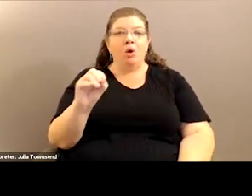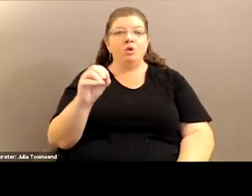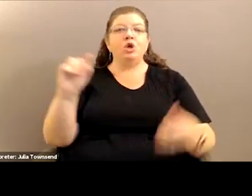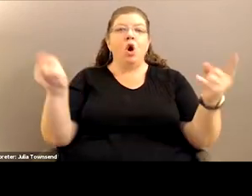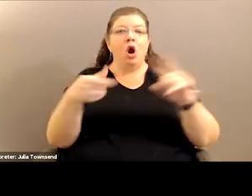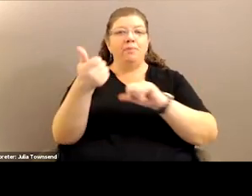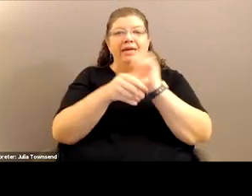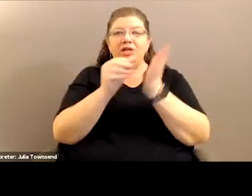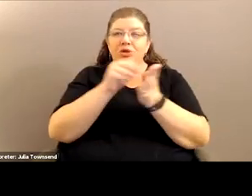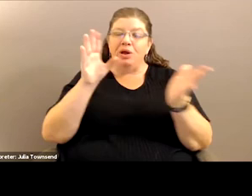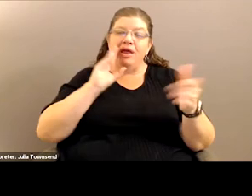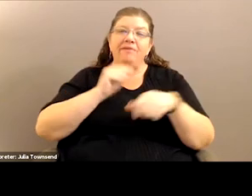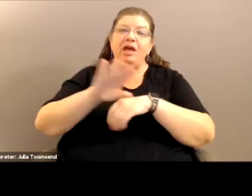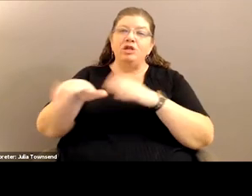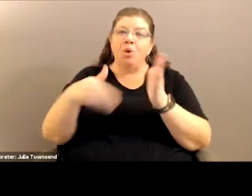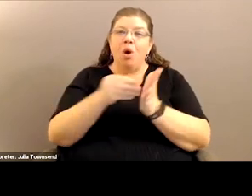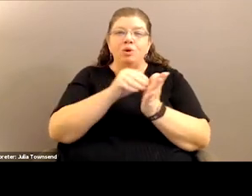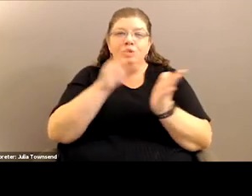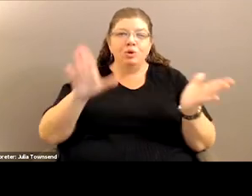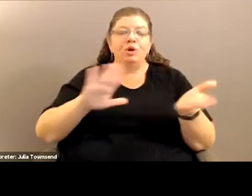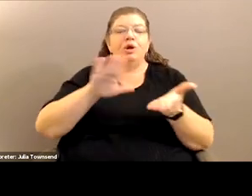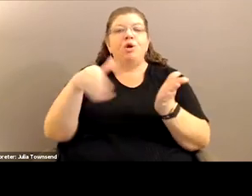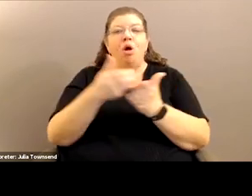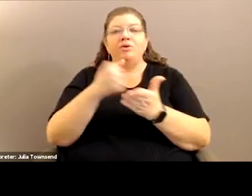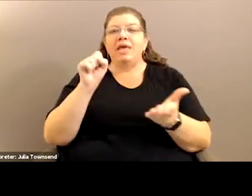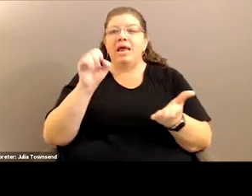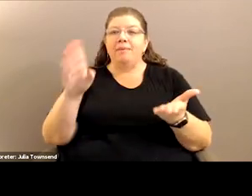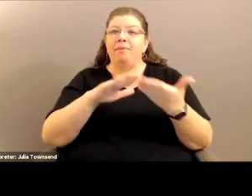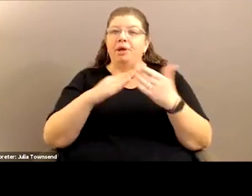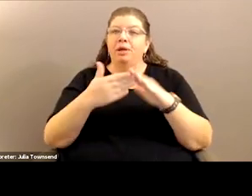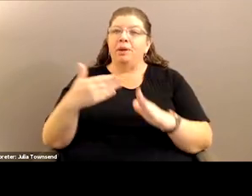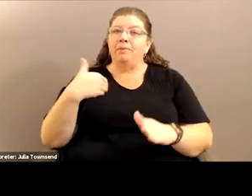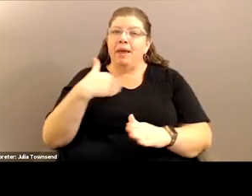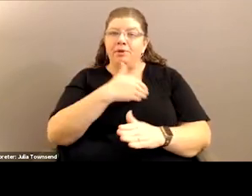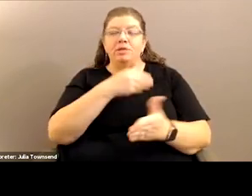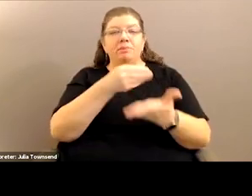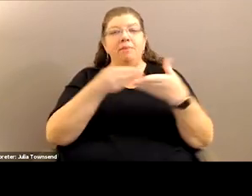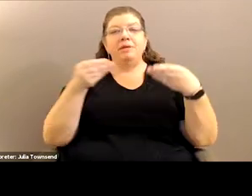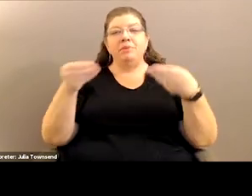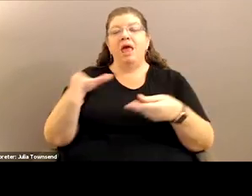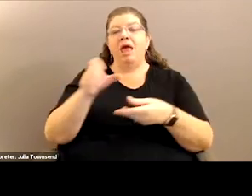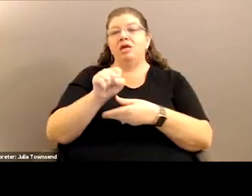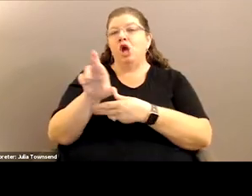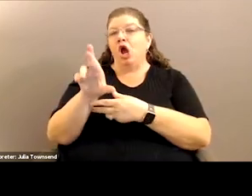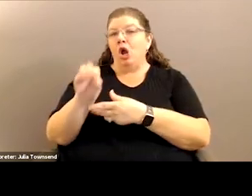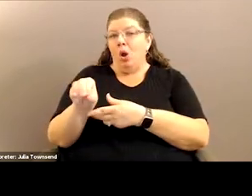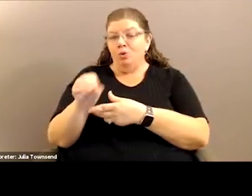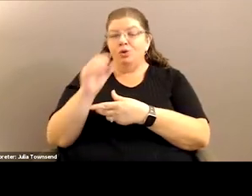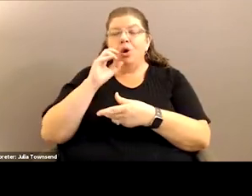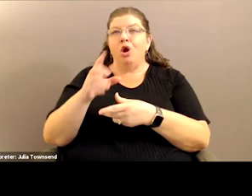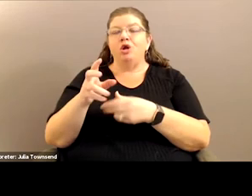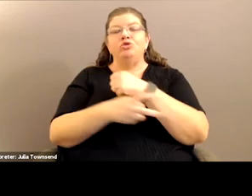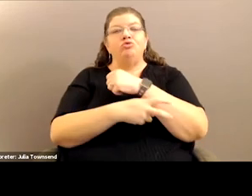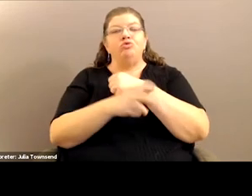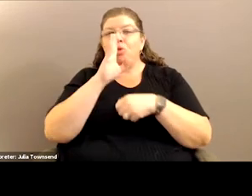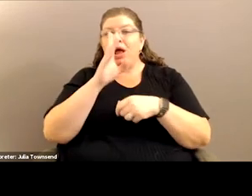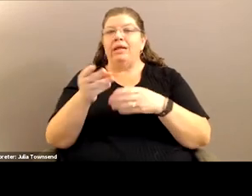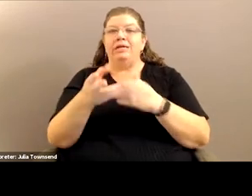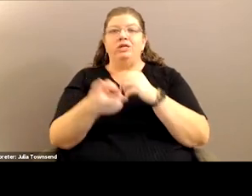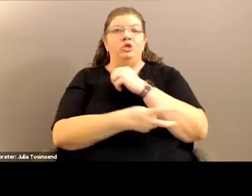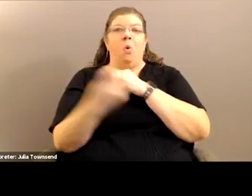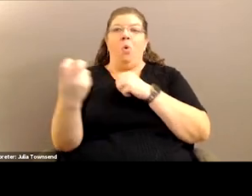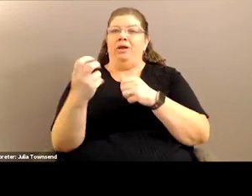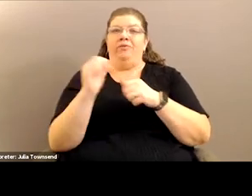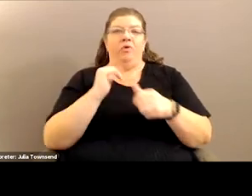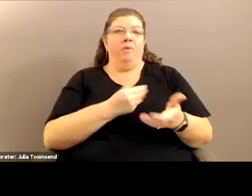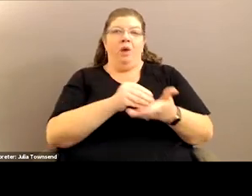affects all students and all santa barbara community members the money spent on sros is money that is directly stolen from our students this